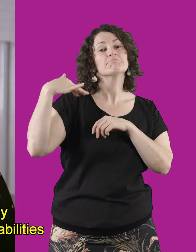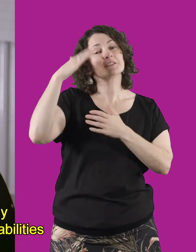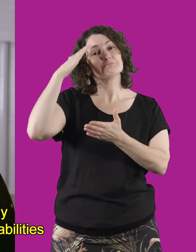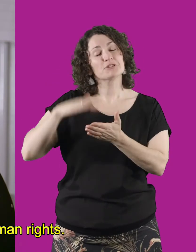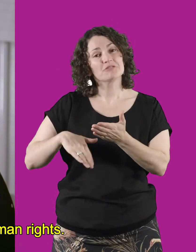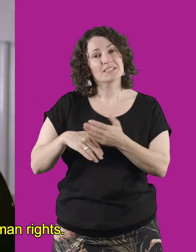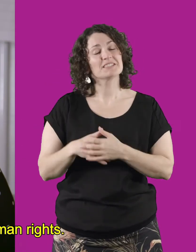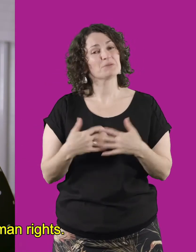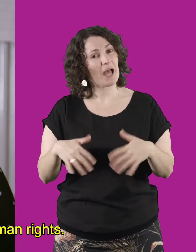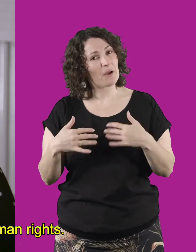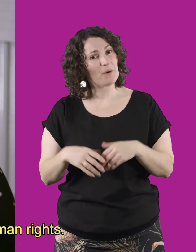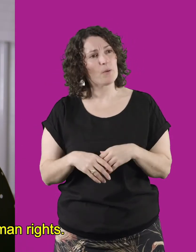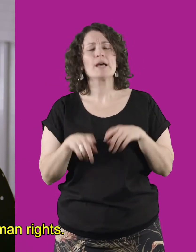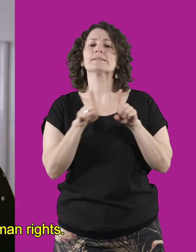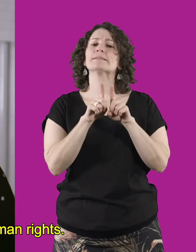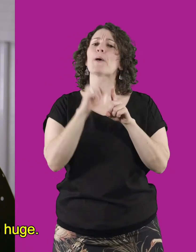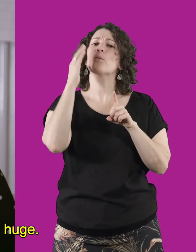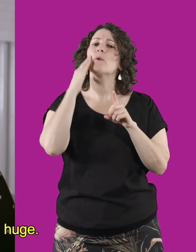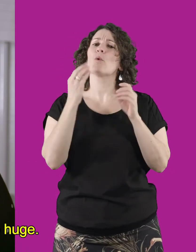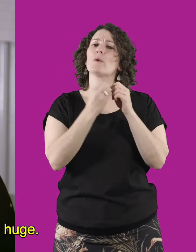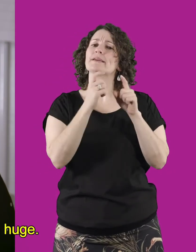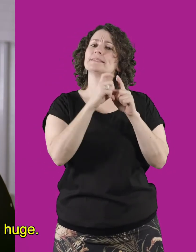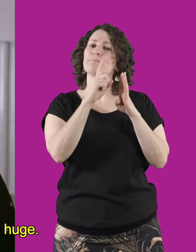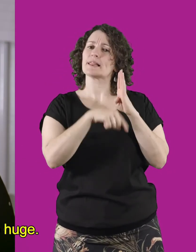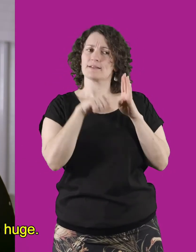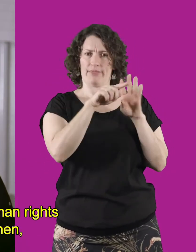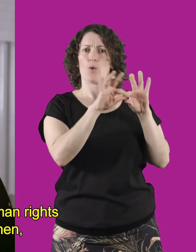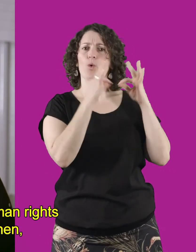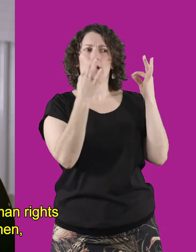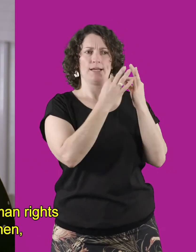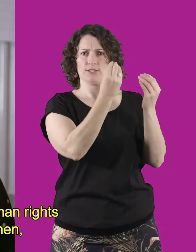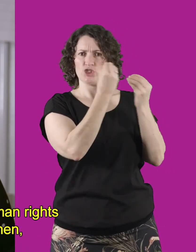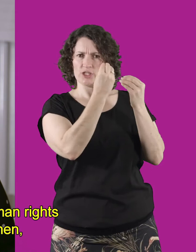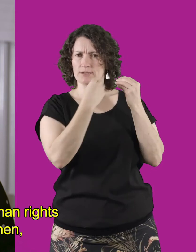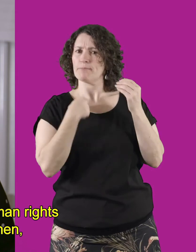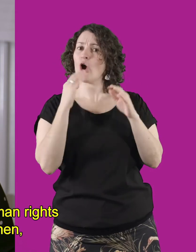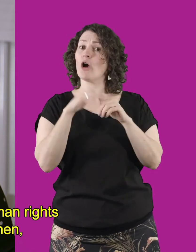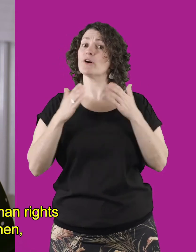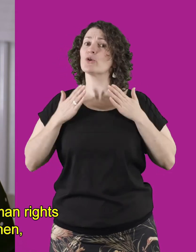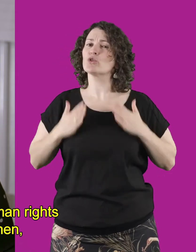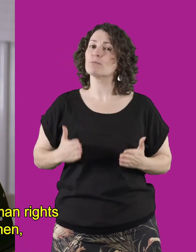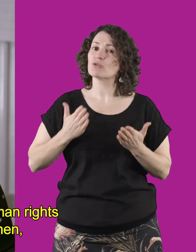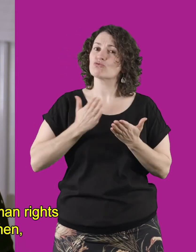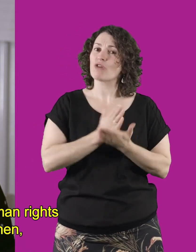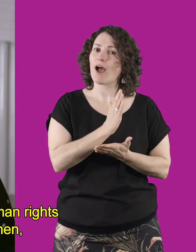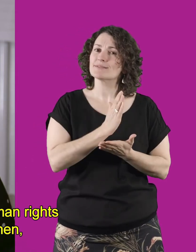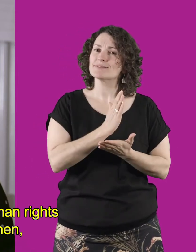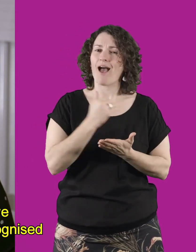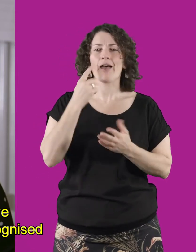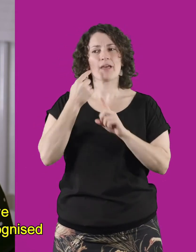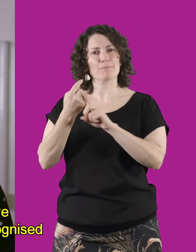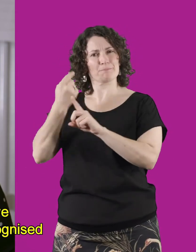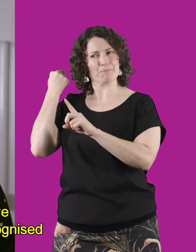with Disabilities taught me about human rights, and that was so huge. If I'd have known my human rights back